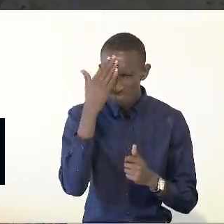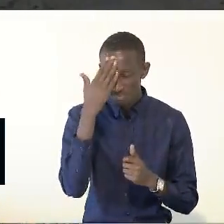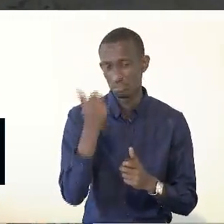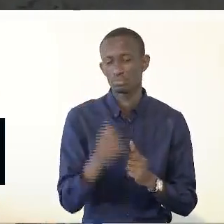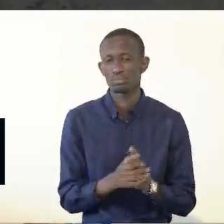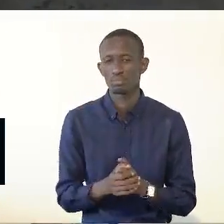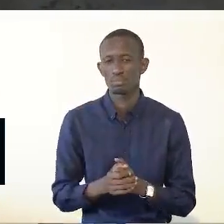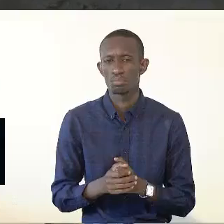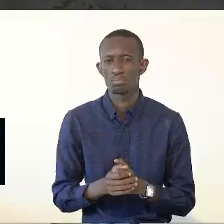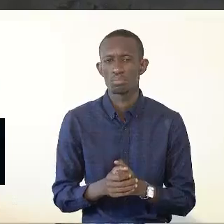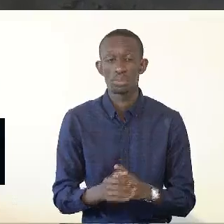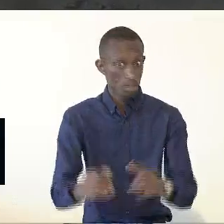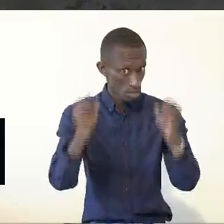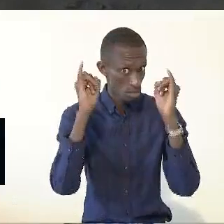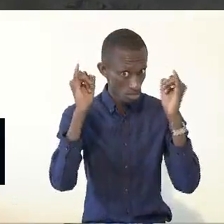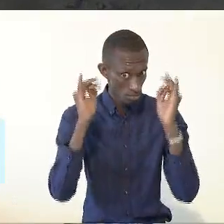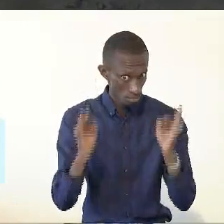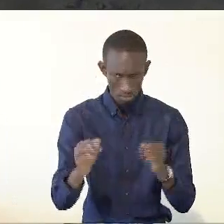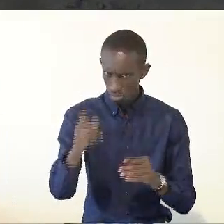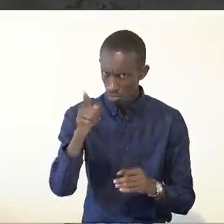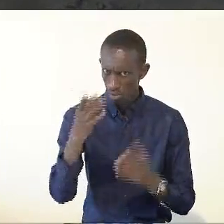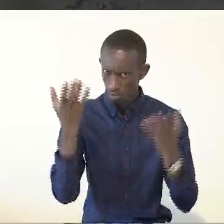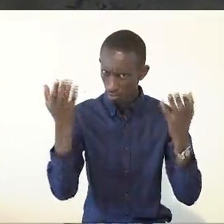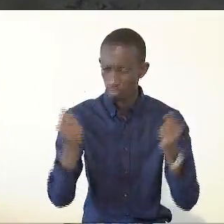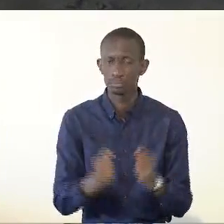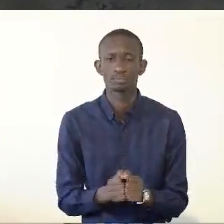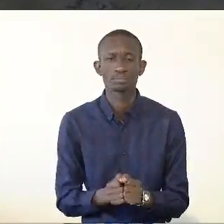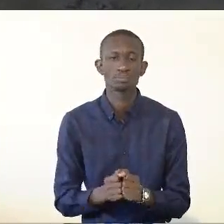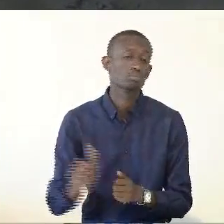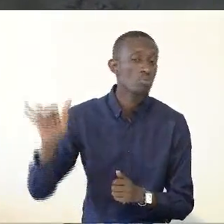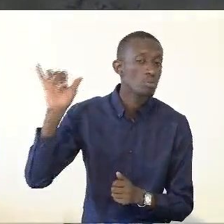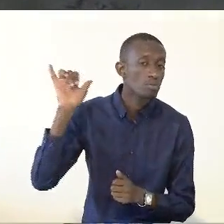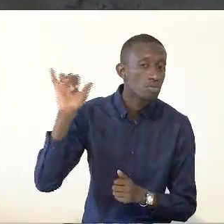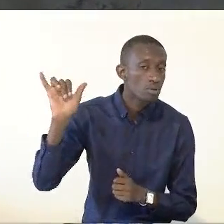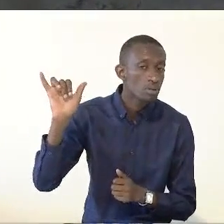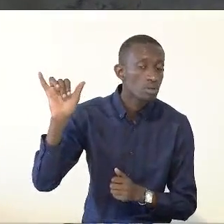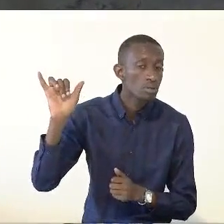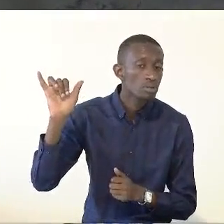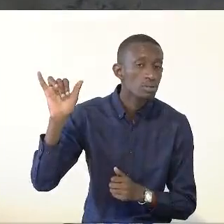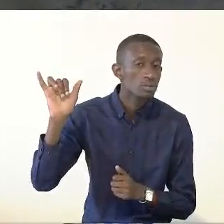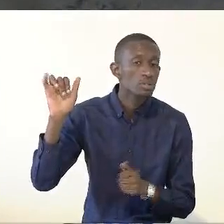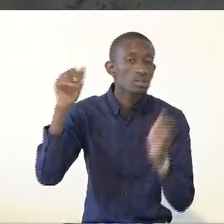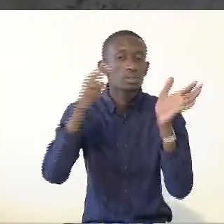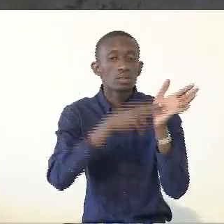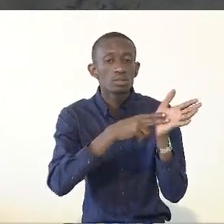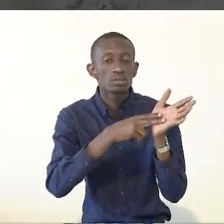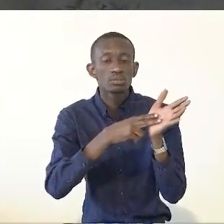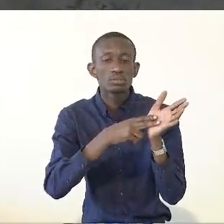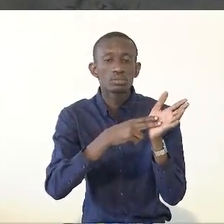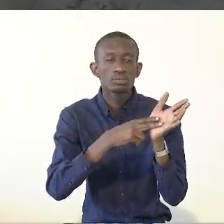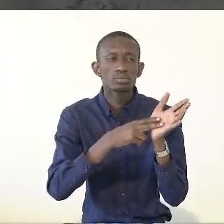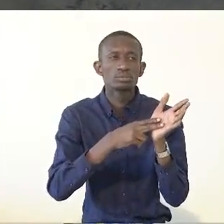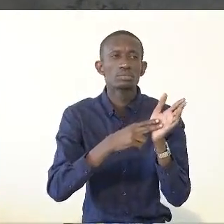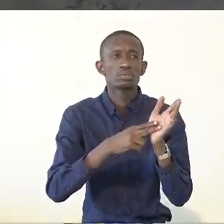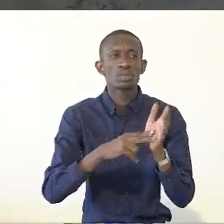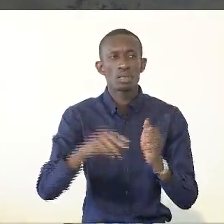Whenever you have y equals to ax squared plus bx